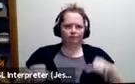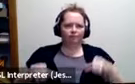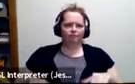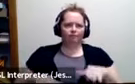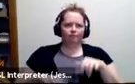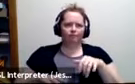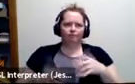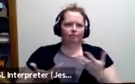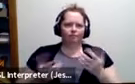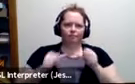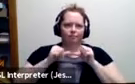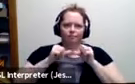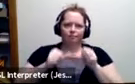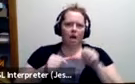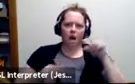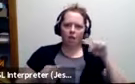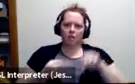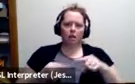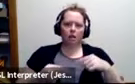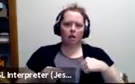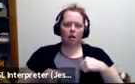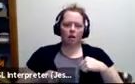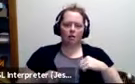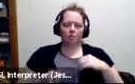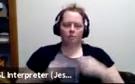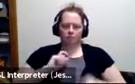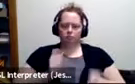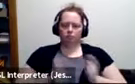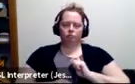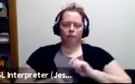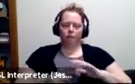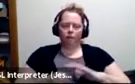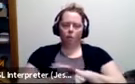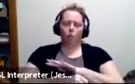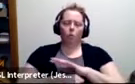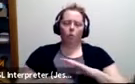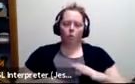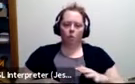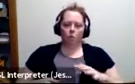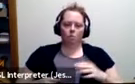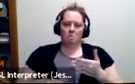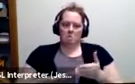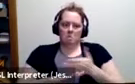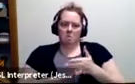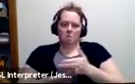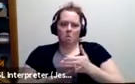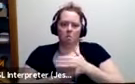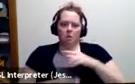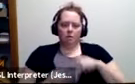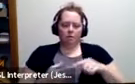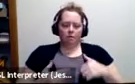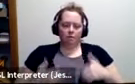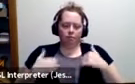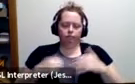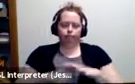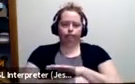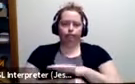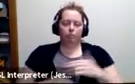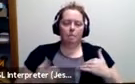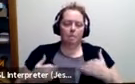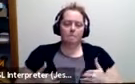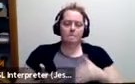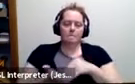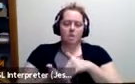true self, even before medically transitioning. So, and there are times, us as trans and non-binary folks